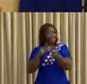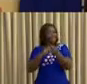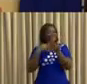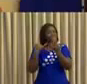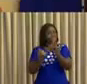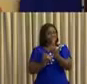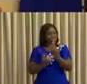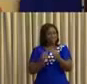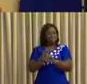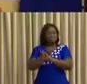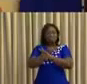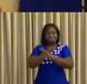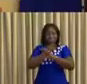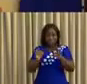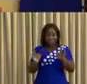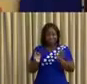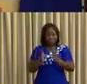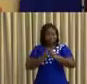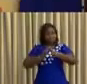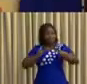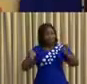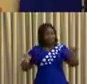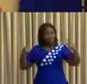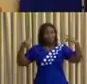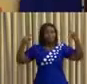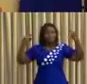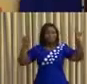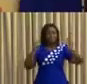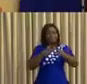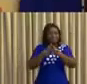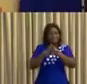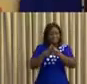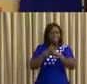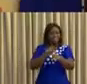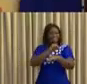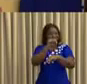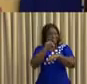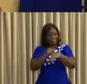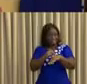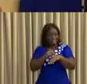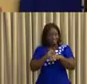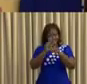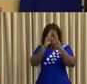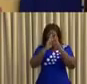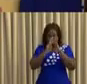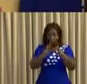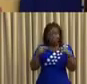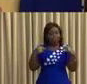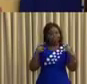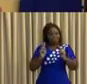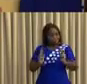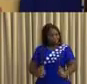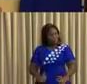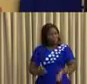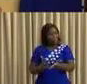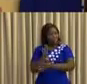free, democratic, open, prosperous, and united nation, respectful of human rights and the rule